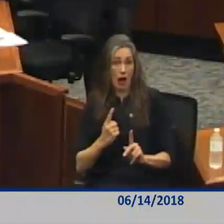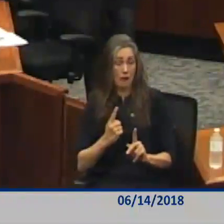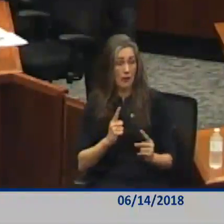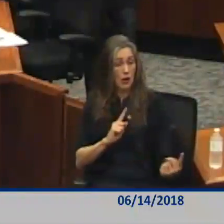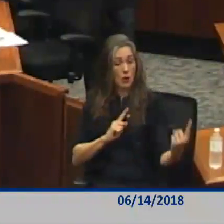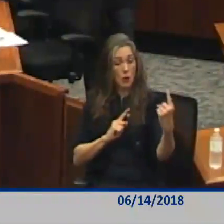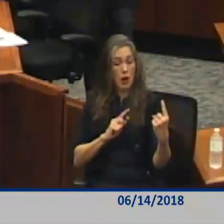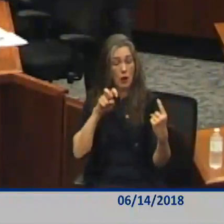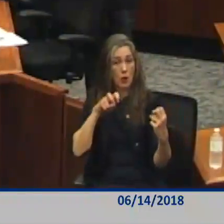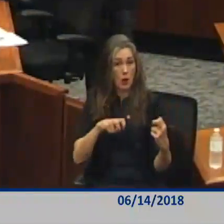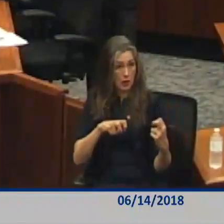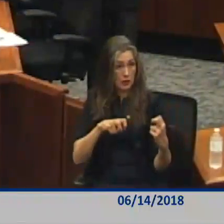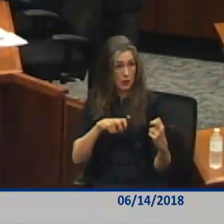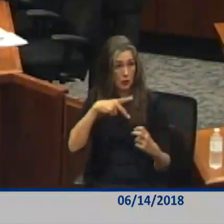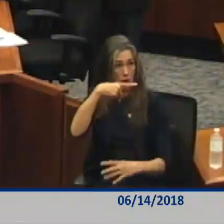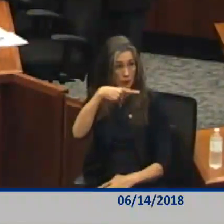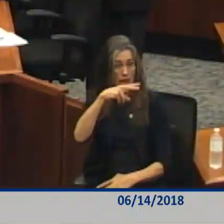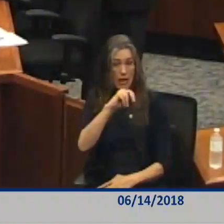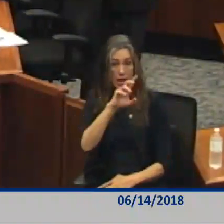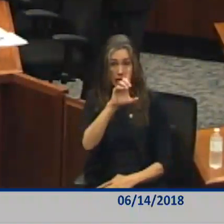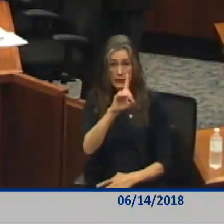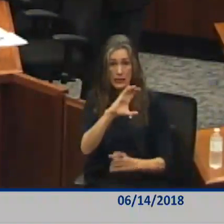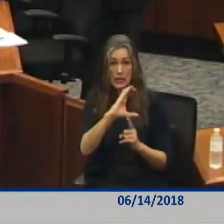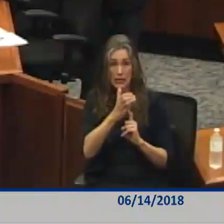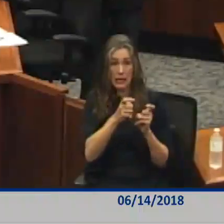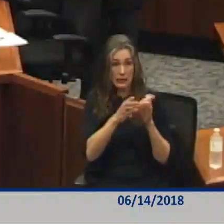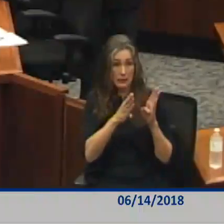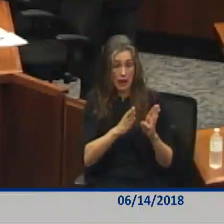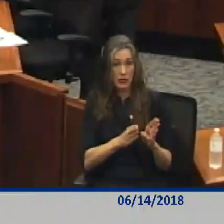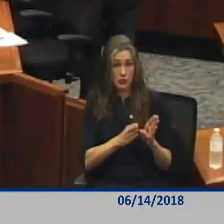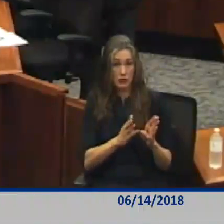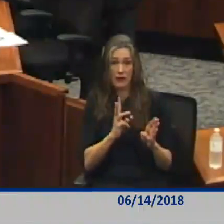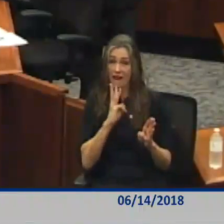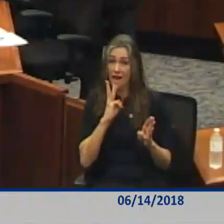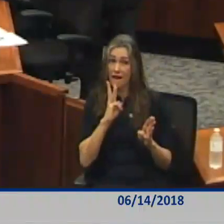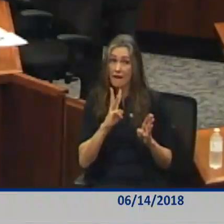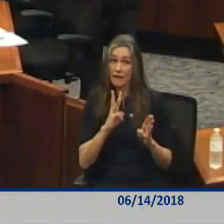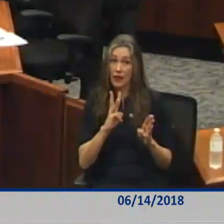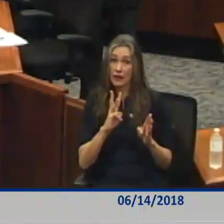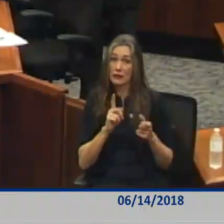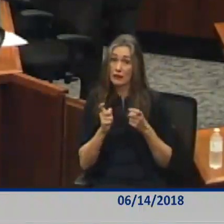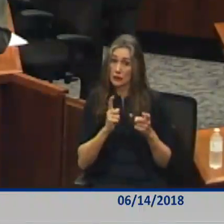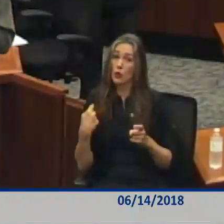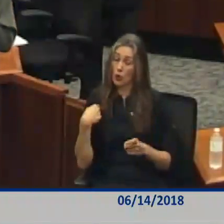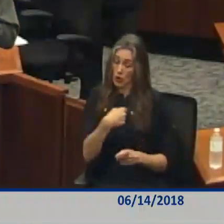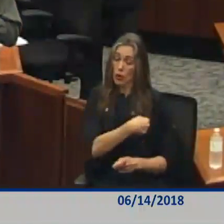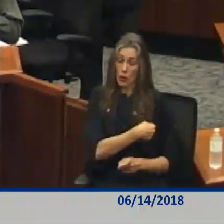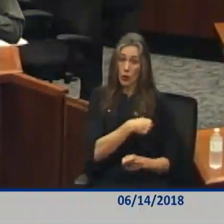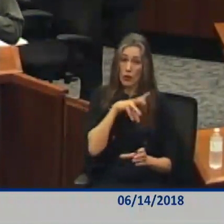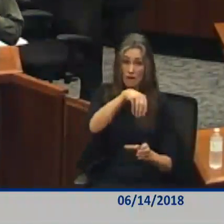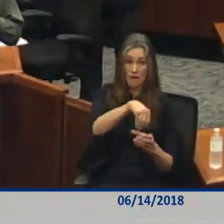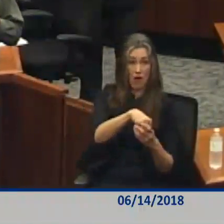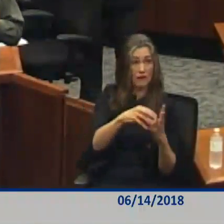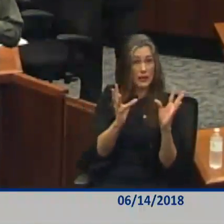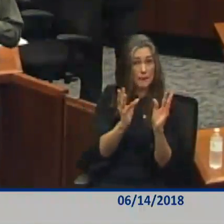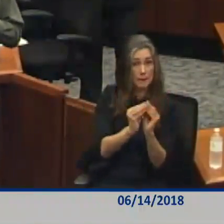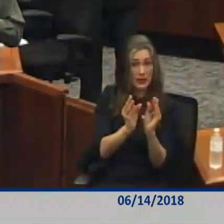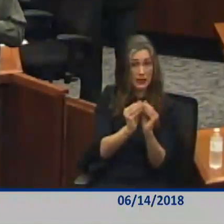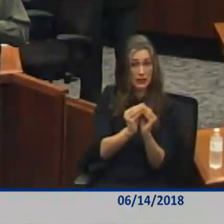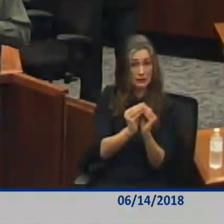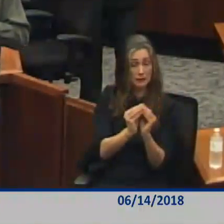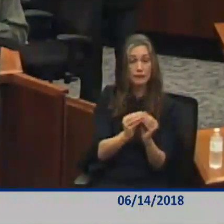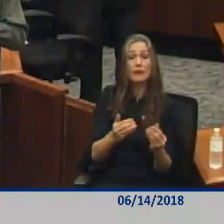to discern the shade of blue to know what the depth is. Our staff has been